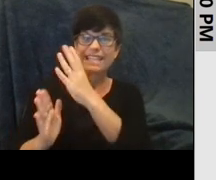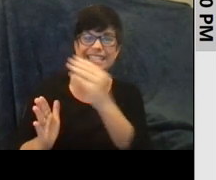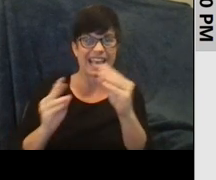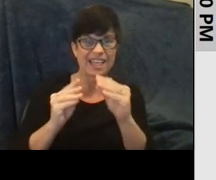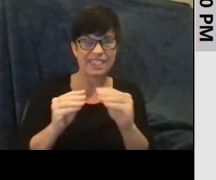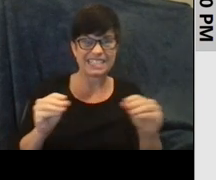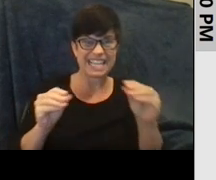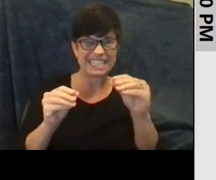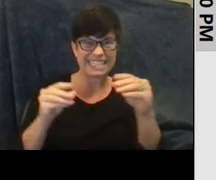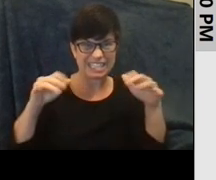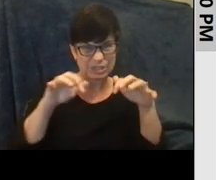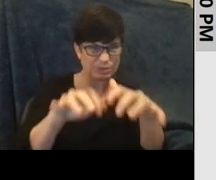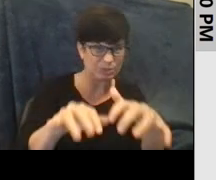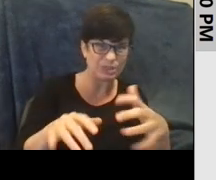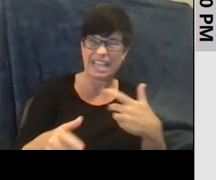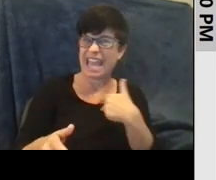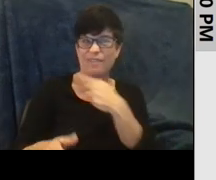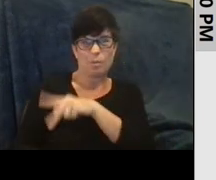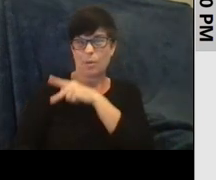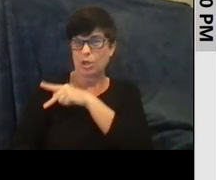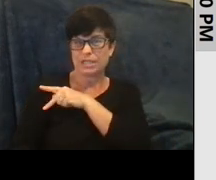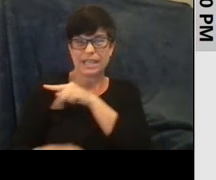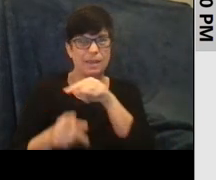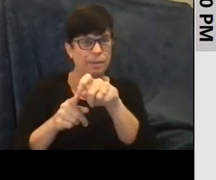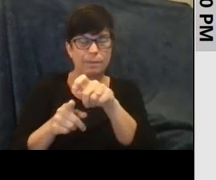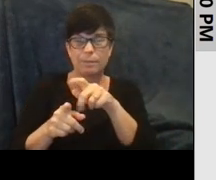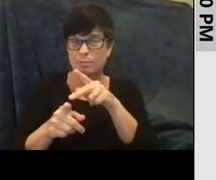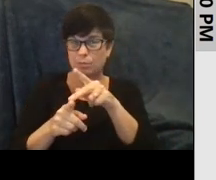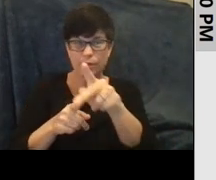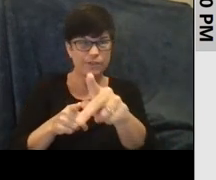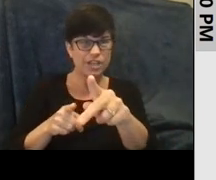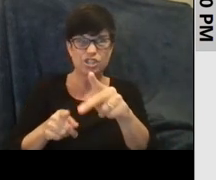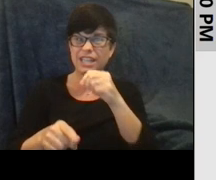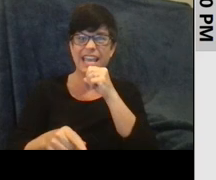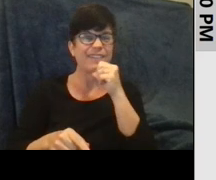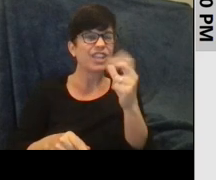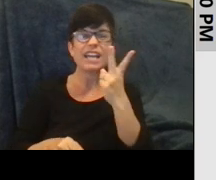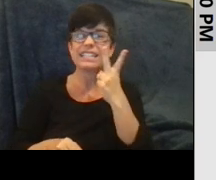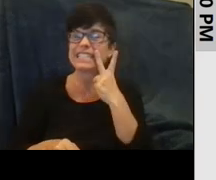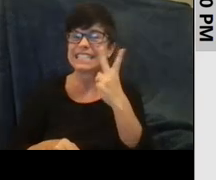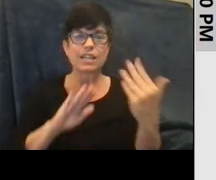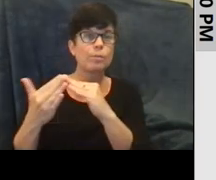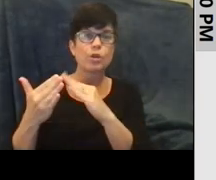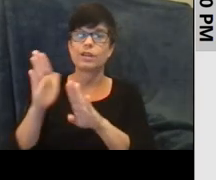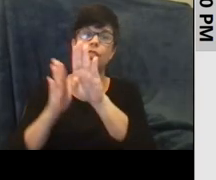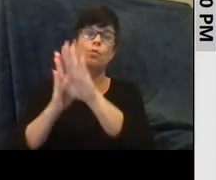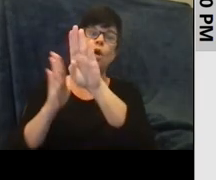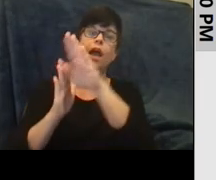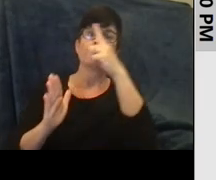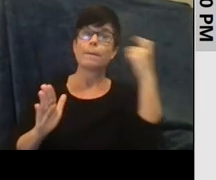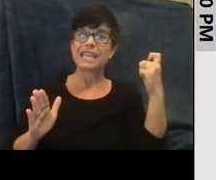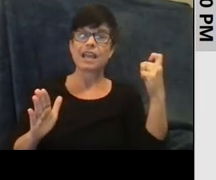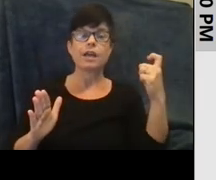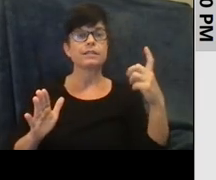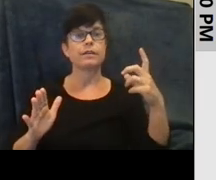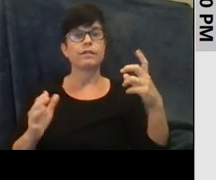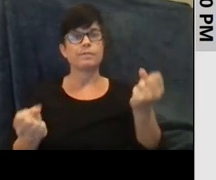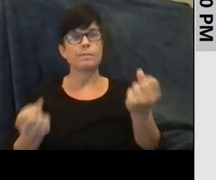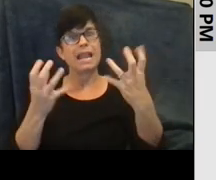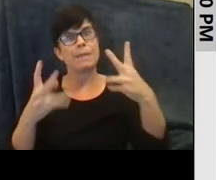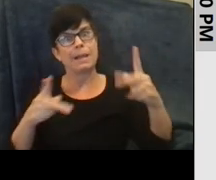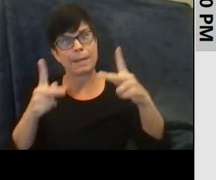I personally and professionally have not seen a community thrive because of quantity. It's truly about quality of